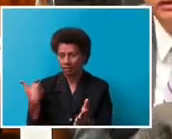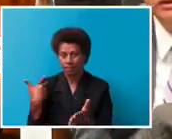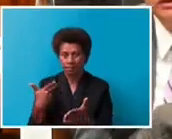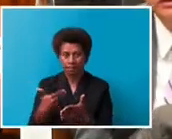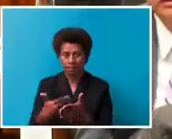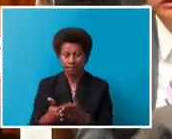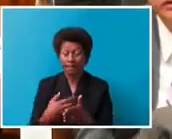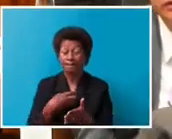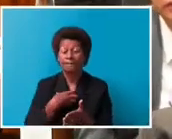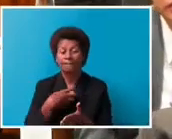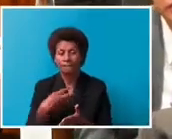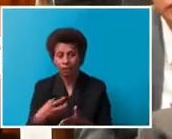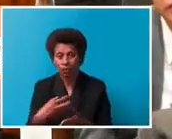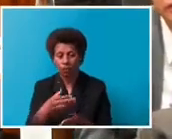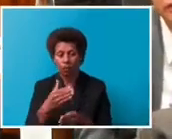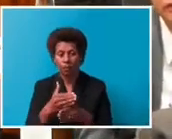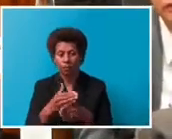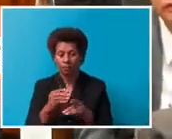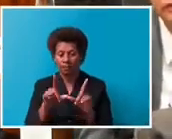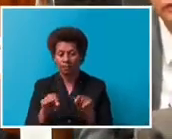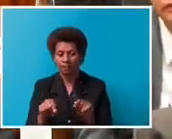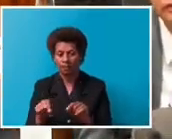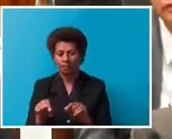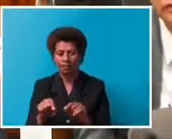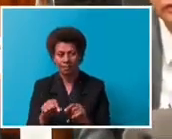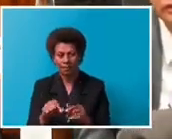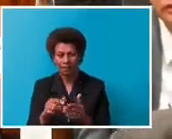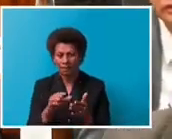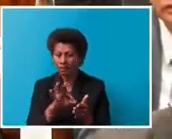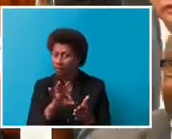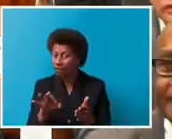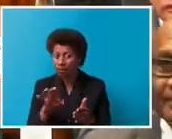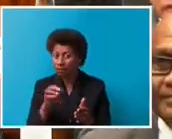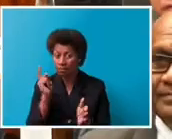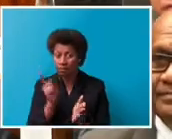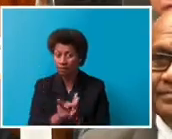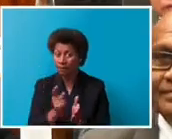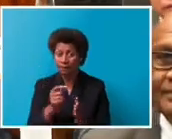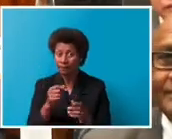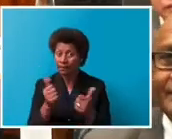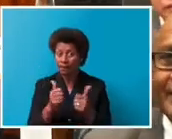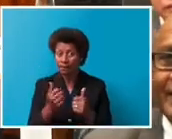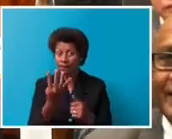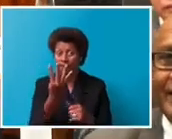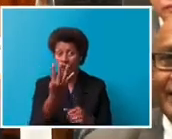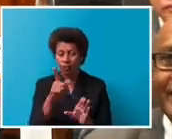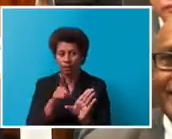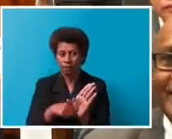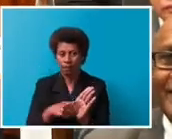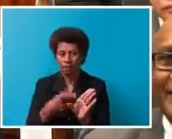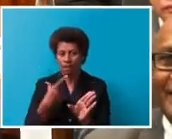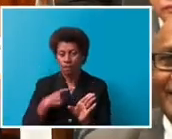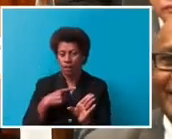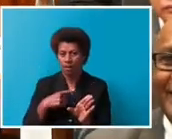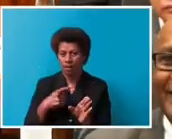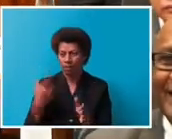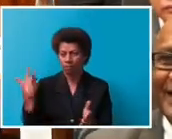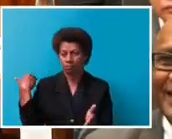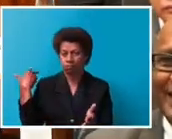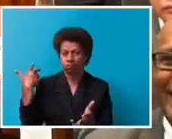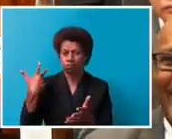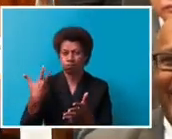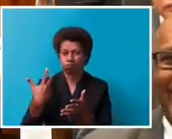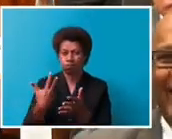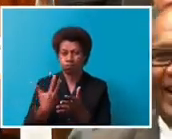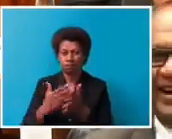more to be done, and not everything will also be finished in 4 years because of the mess that we inherited from the previous